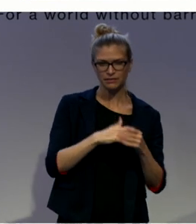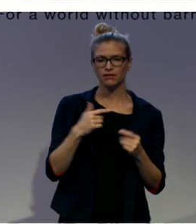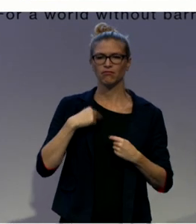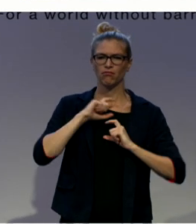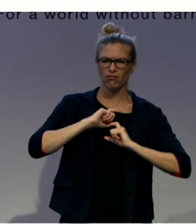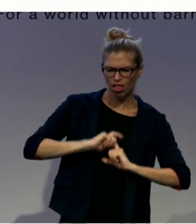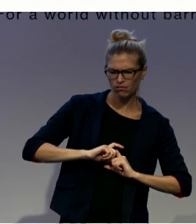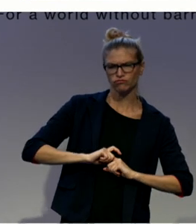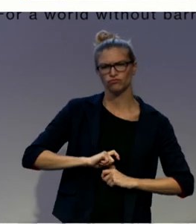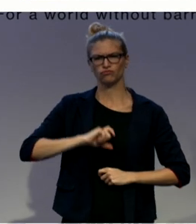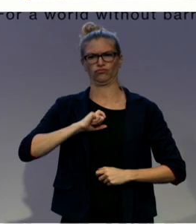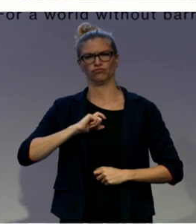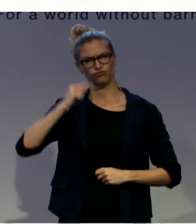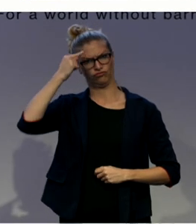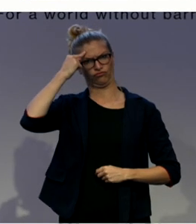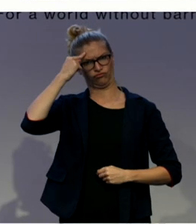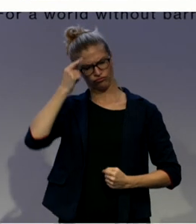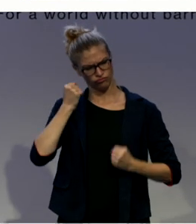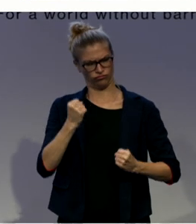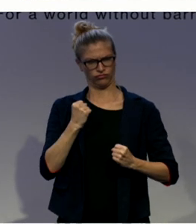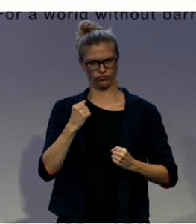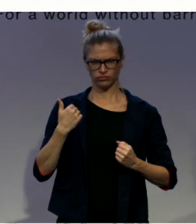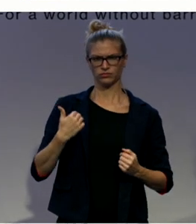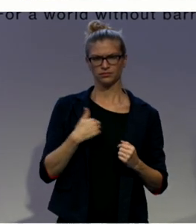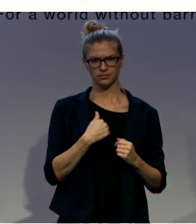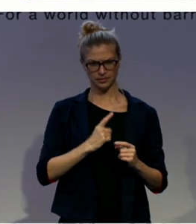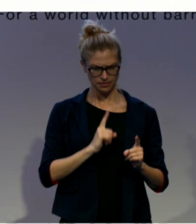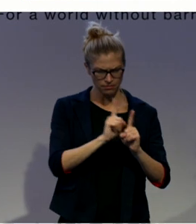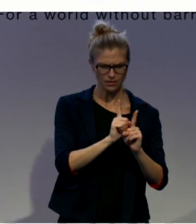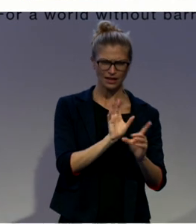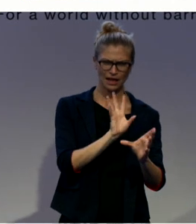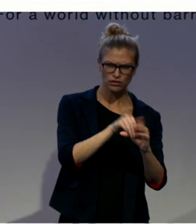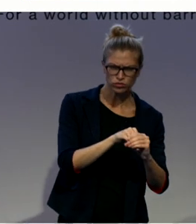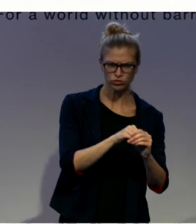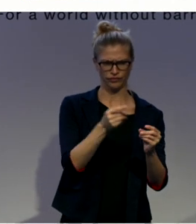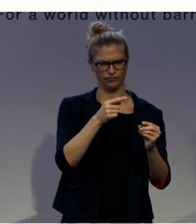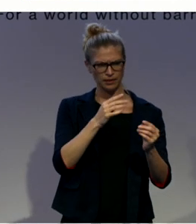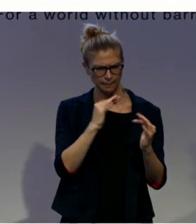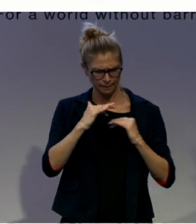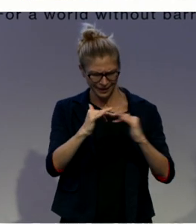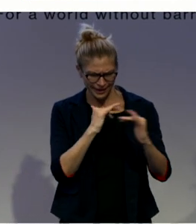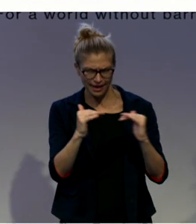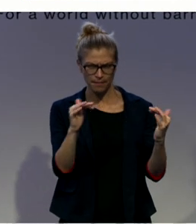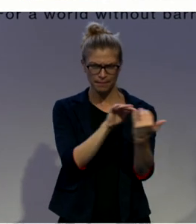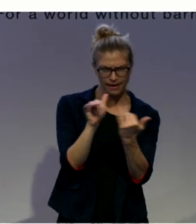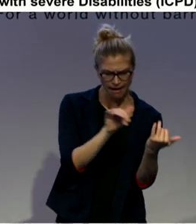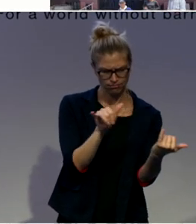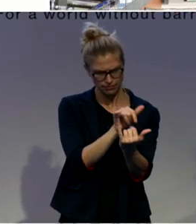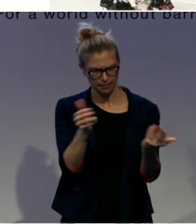services, advocacy, disability inclusion, and even. Next, allow me